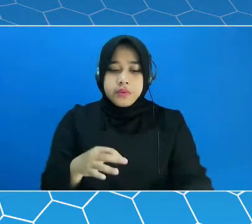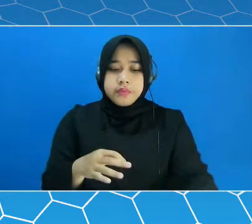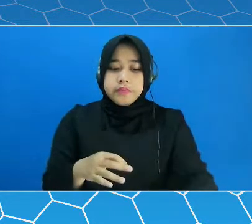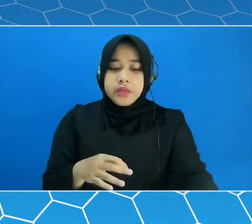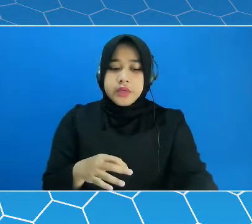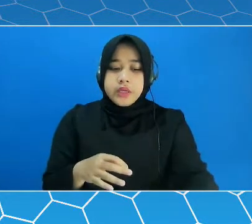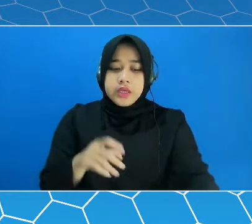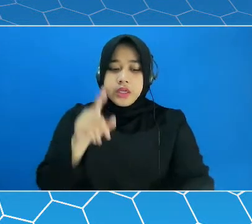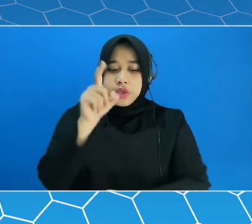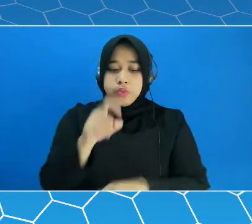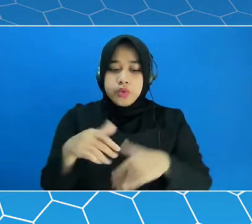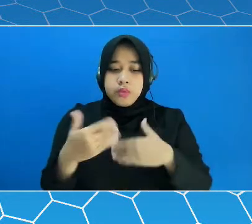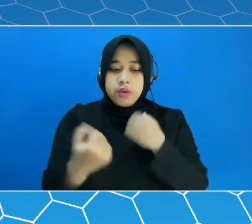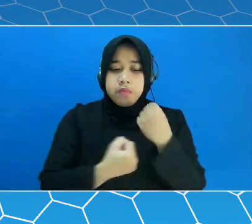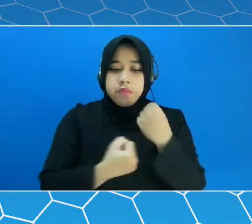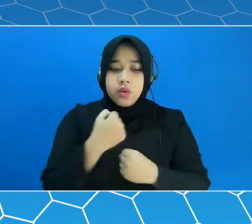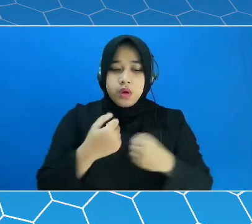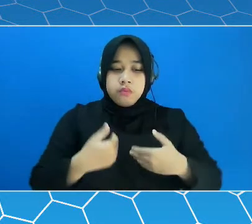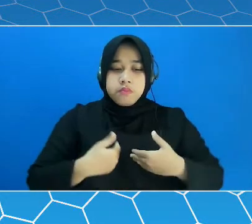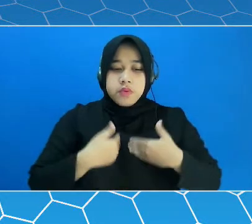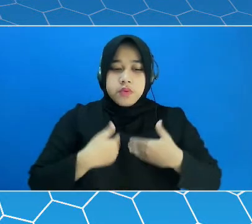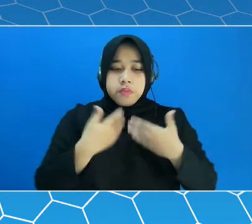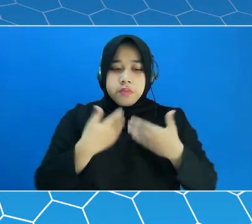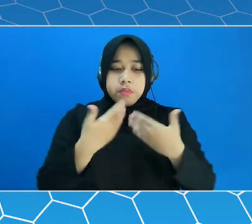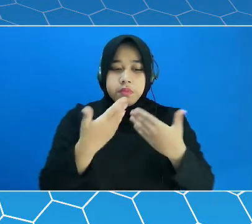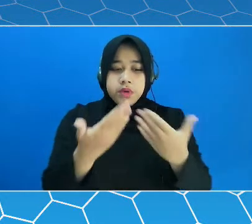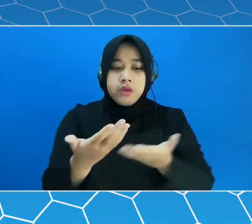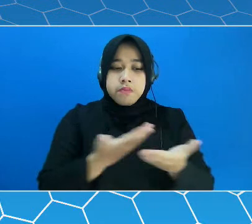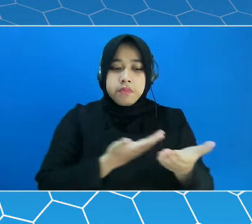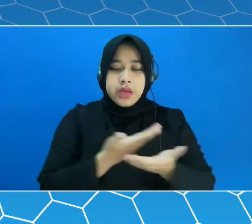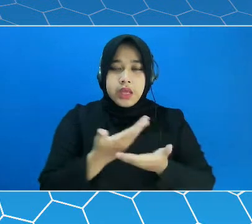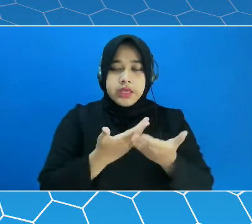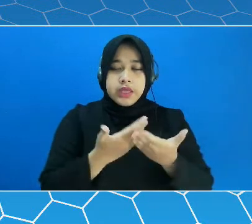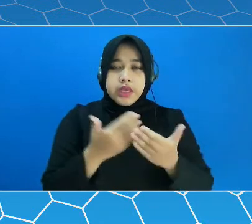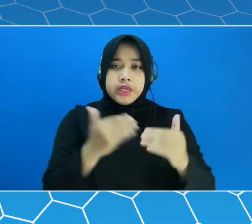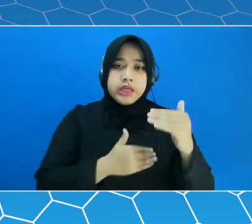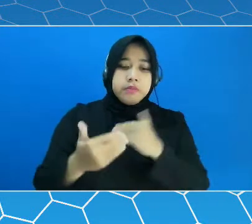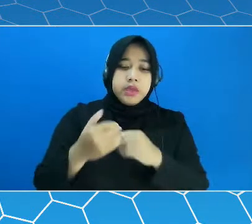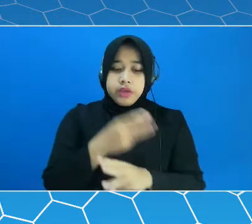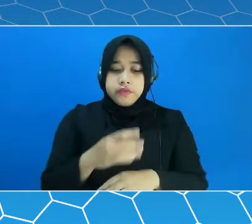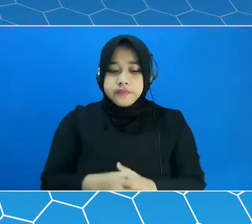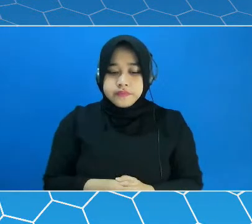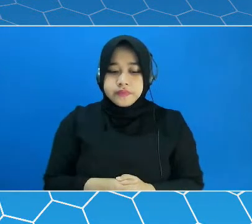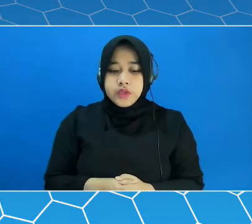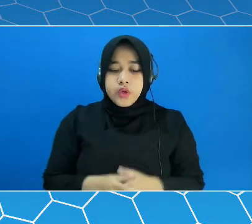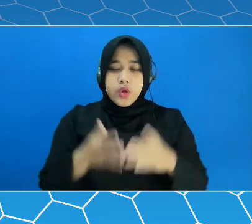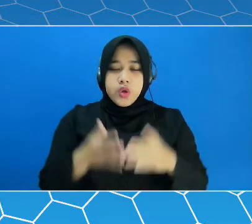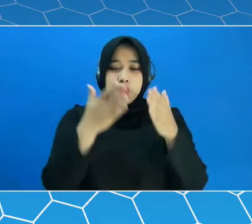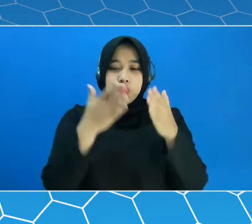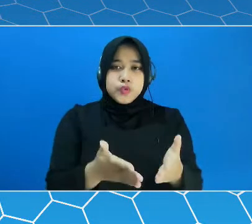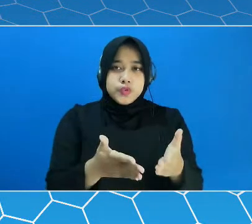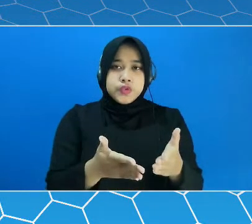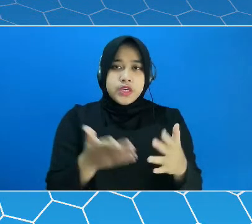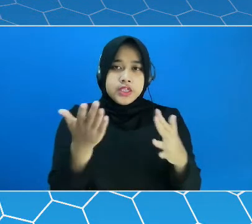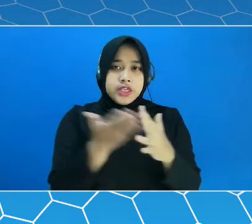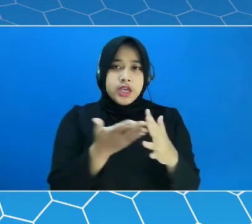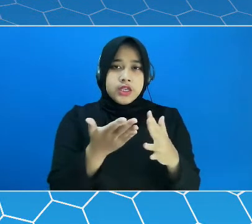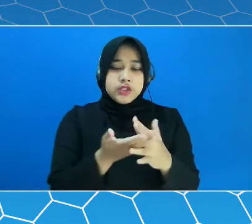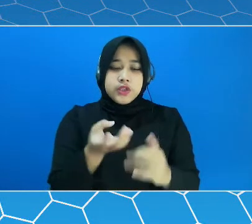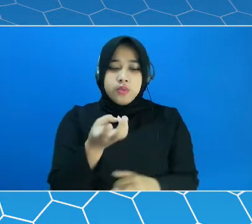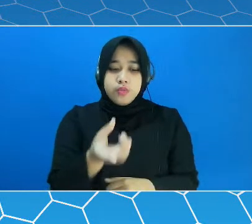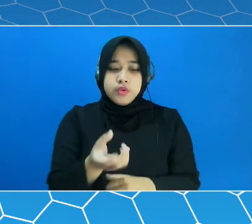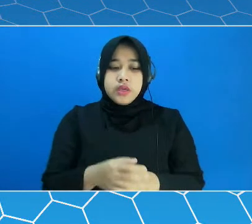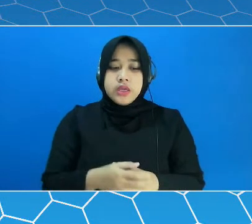NCD management, because this is something that basically easily accessible. With that, Mr. Takashi, I would like to say thank you very